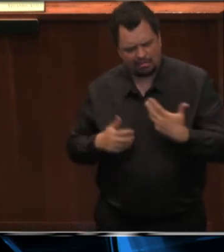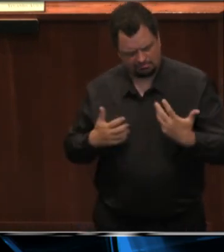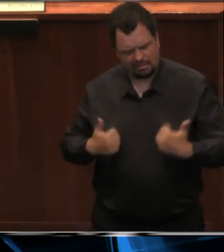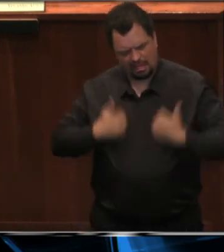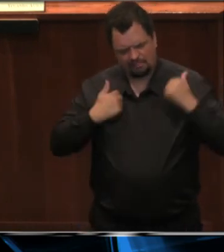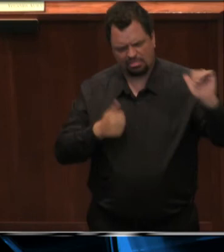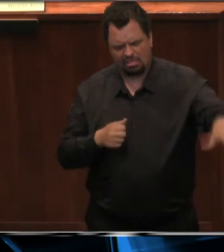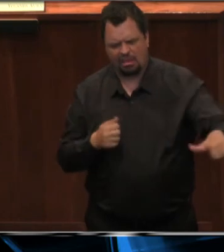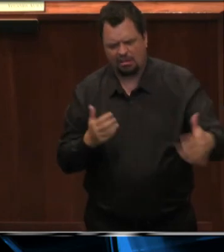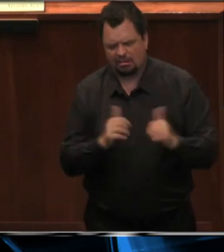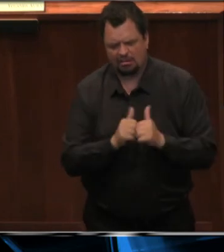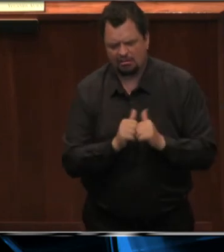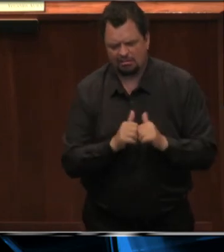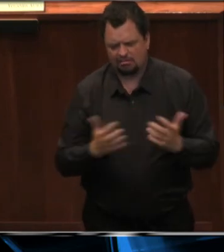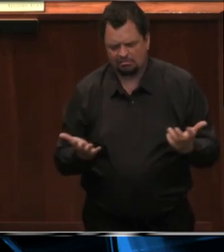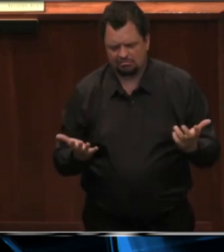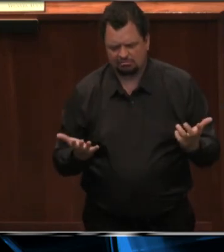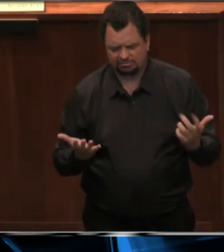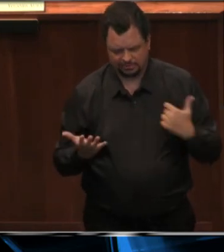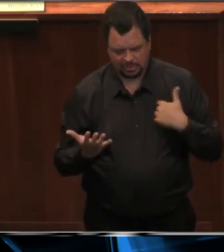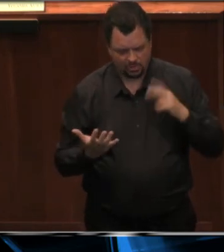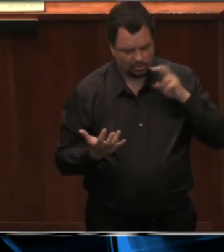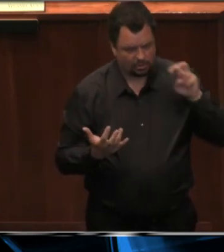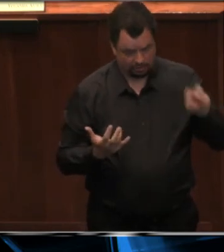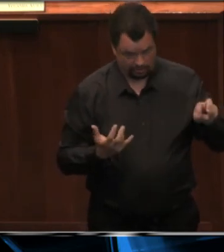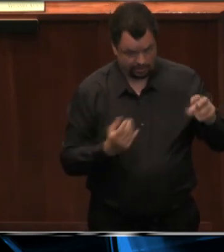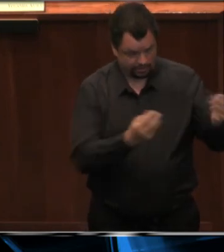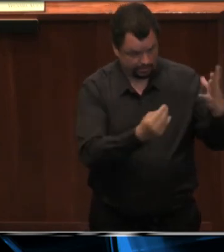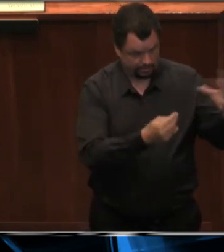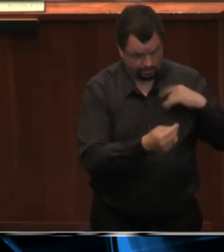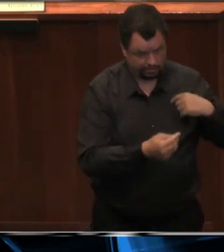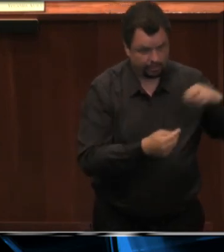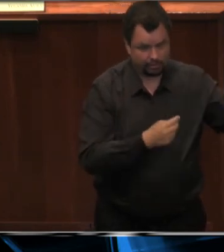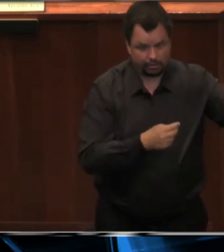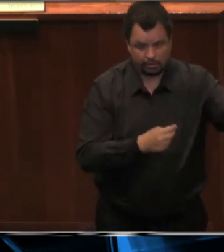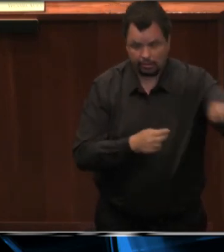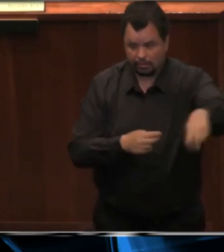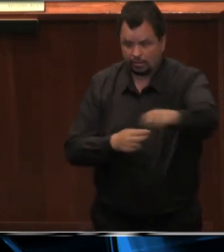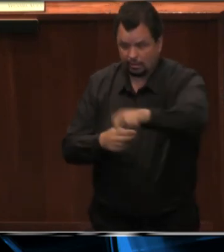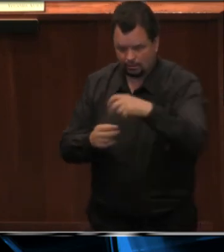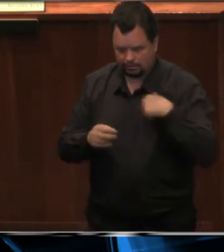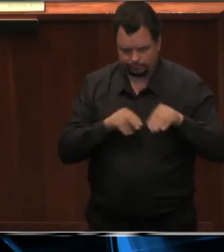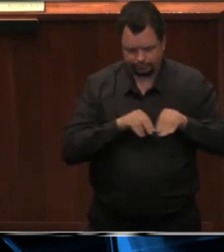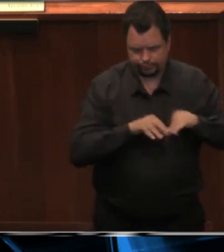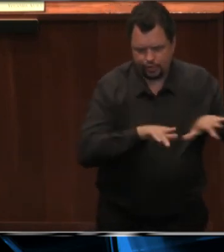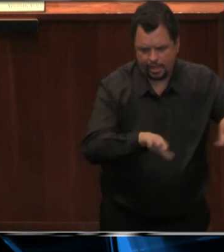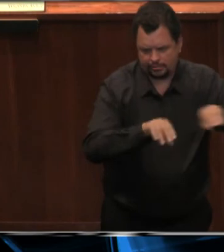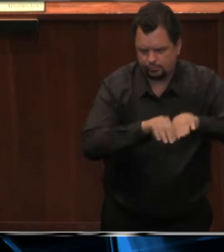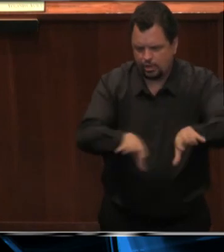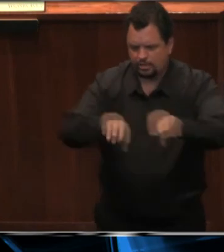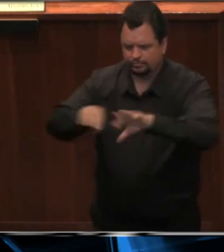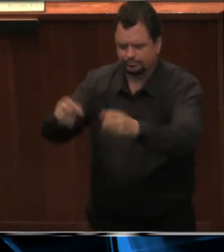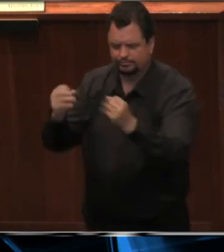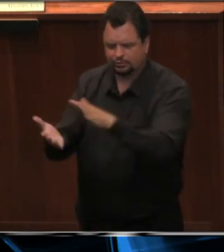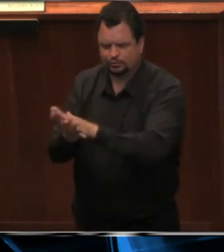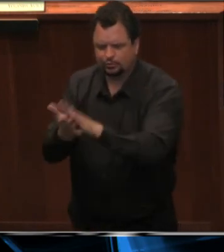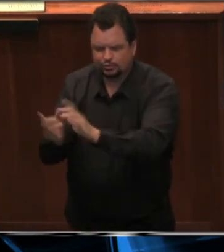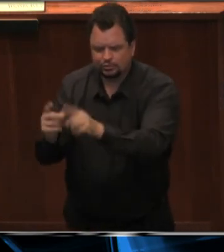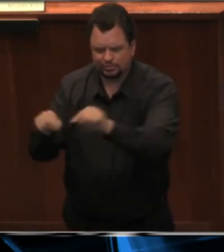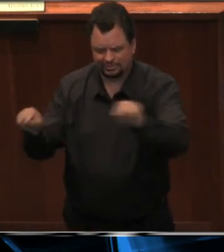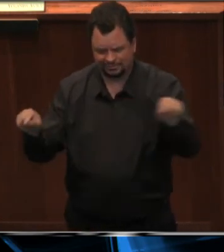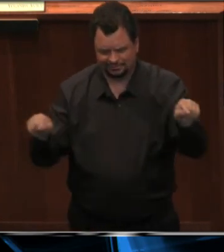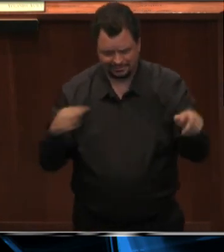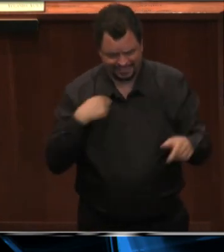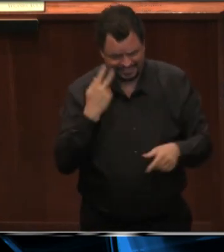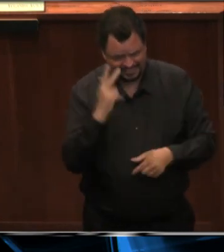itinerant. They will knock out multiple schools in a day. Currently, I teach at the middle school level, and I see 300 students a